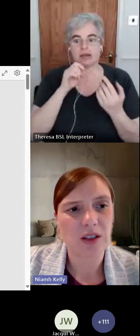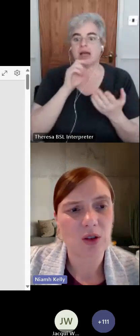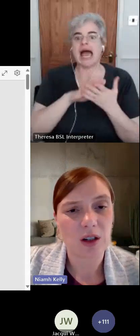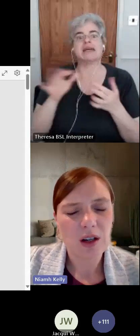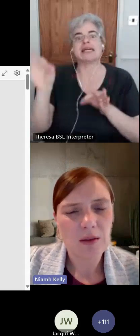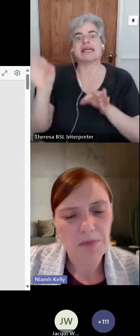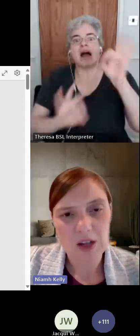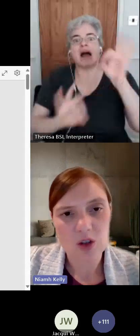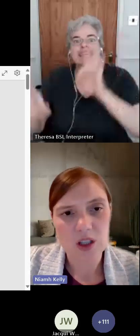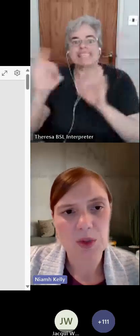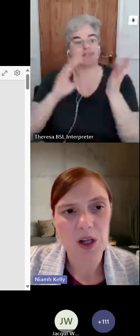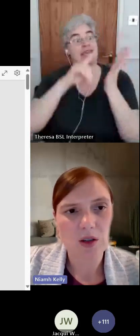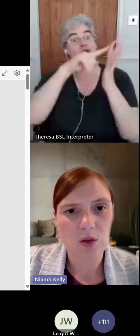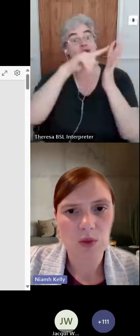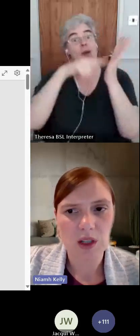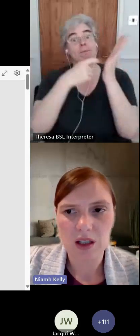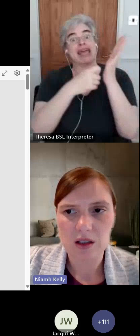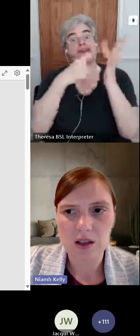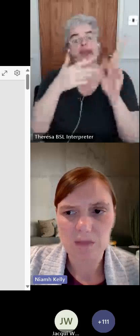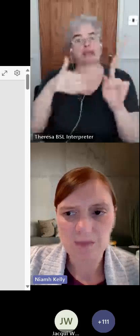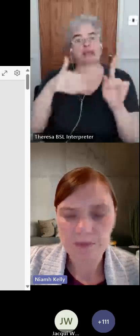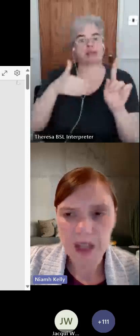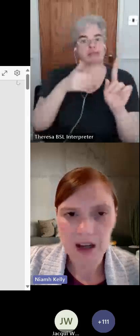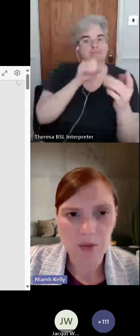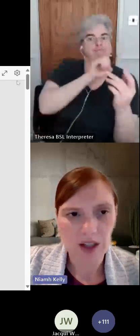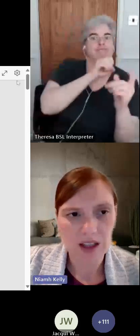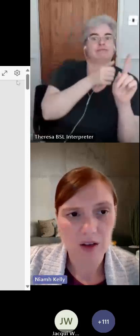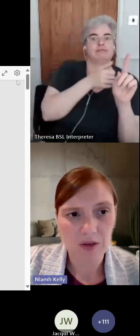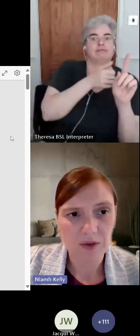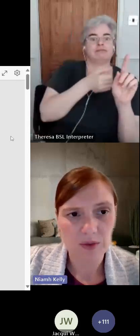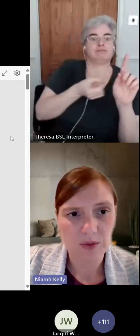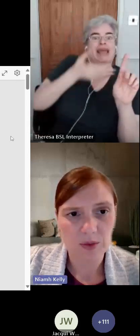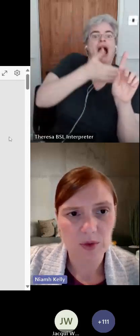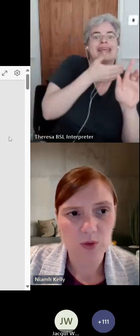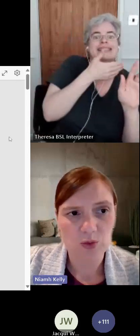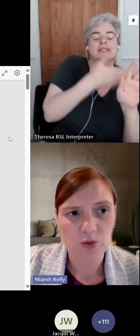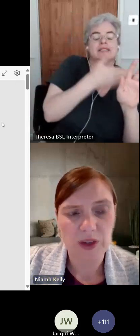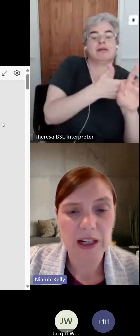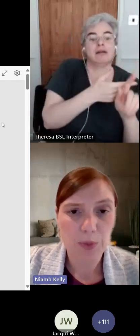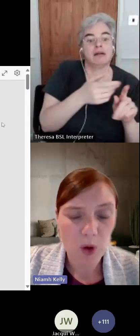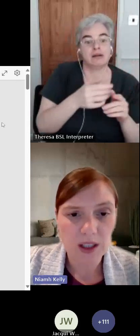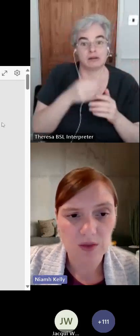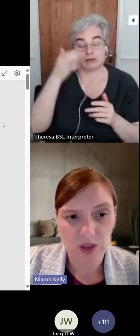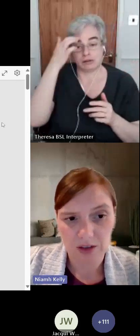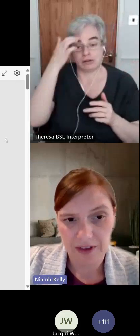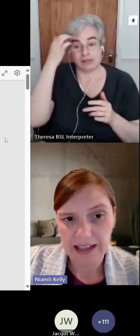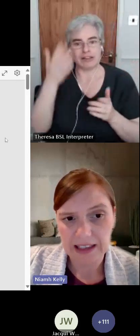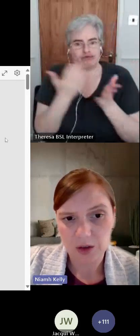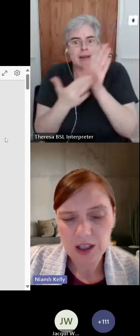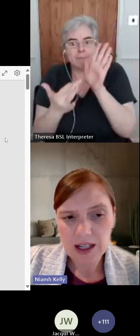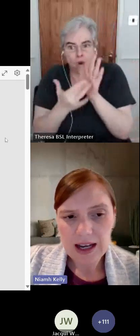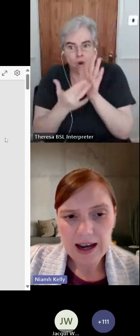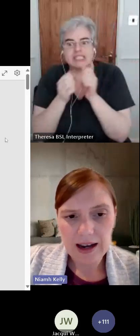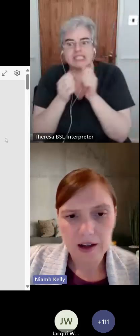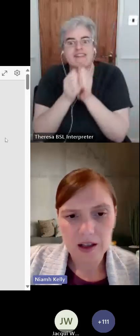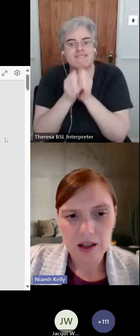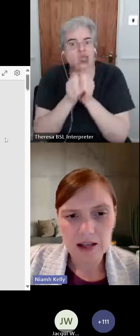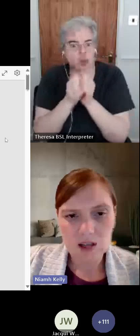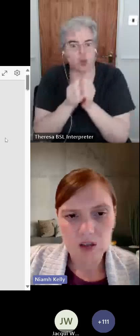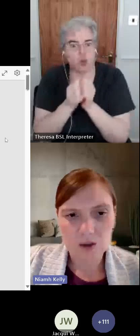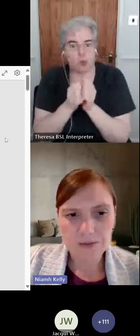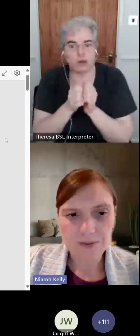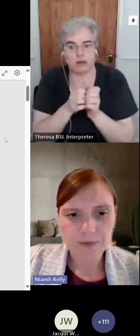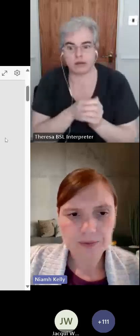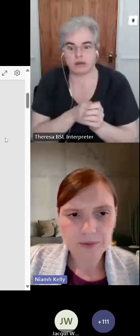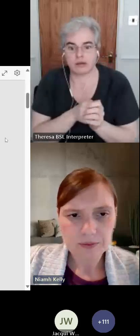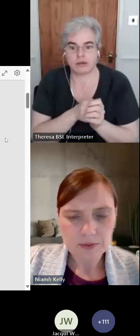scientific metrics or metrics behind something is, I think, of real importance and real value.